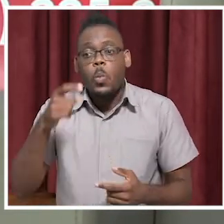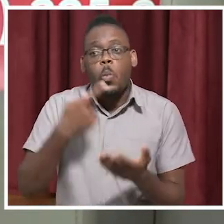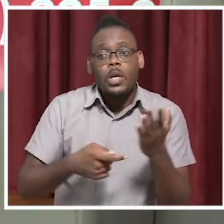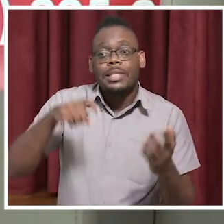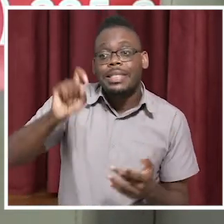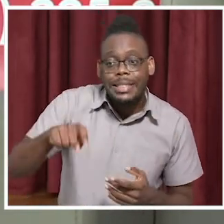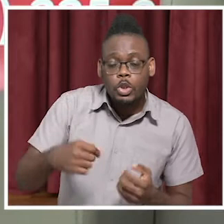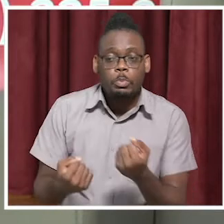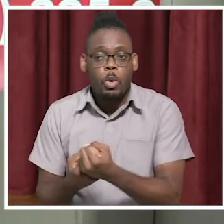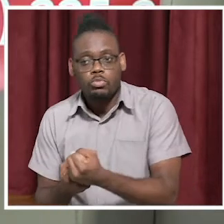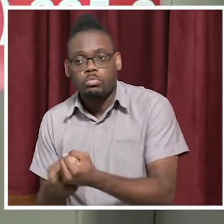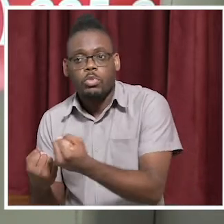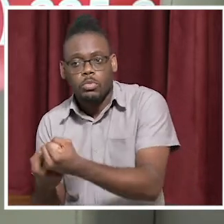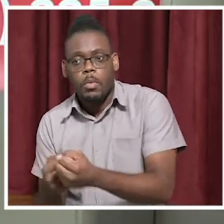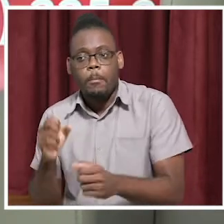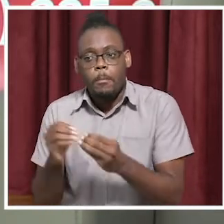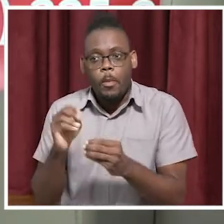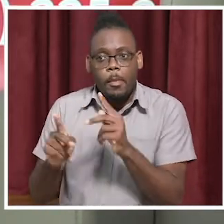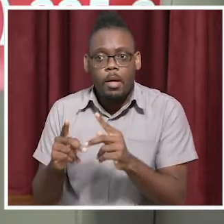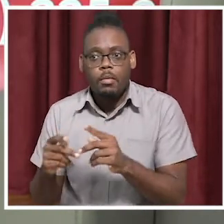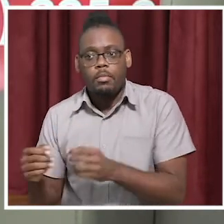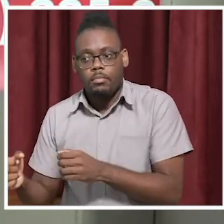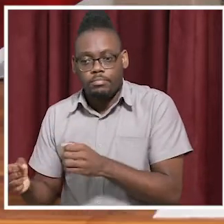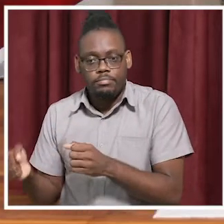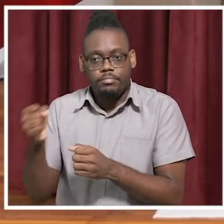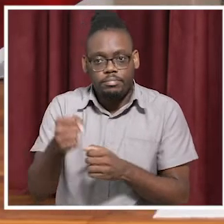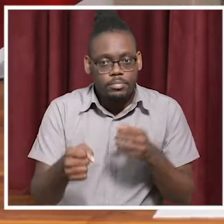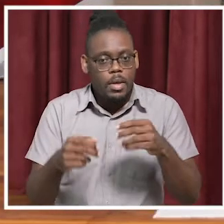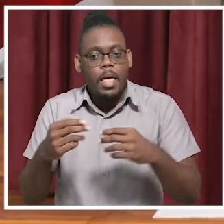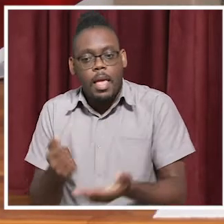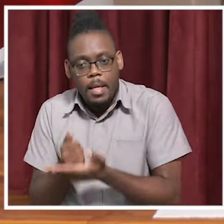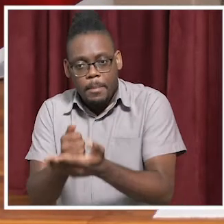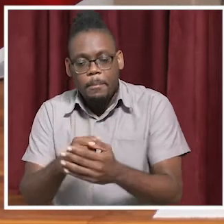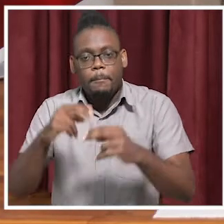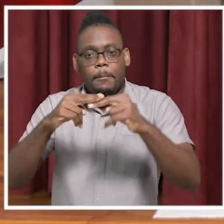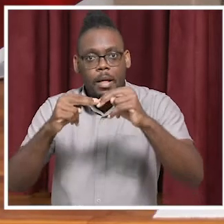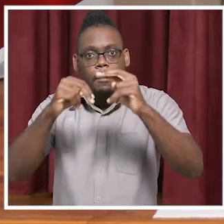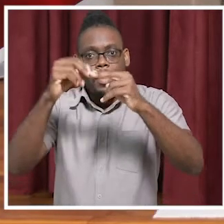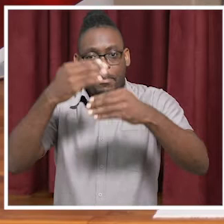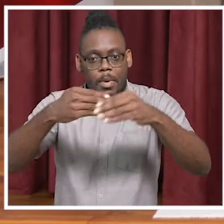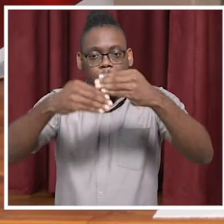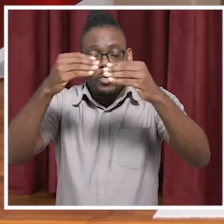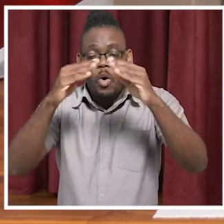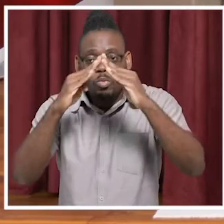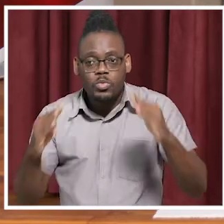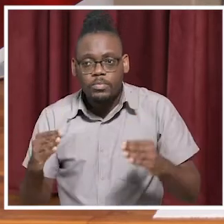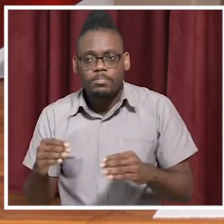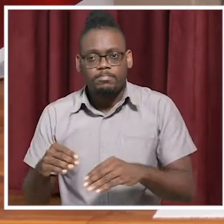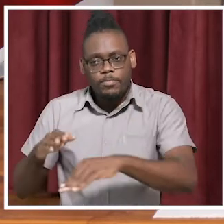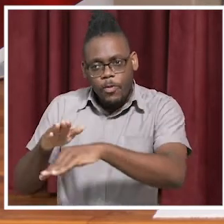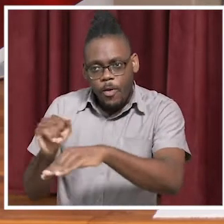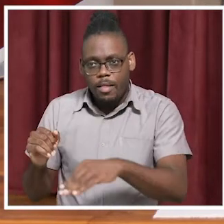to be engaging the Habitat for Humanity soon. A big gap is filled there. A huge gap is filled there. It sounds that way. I hope I answered your